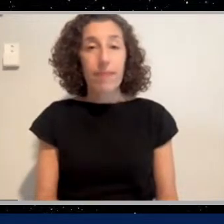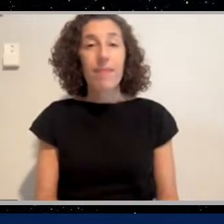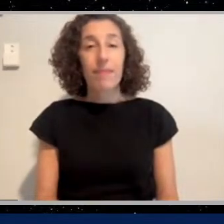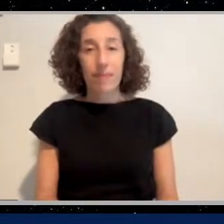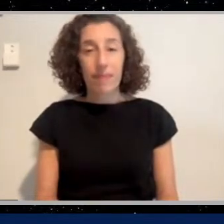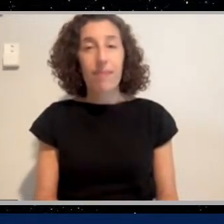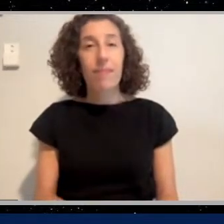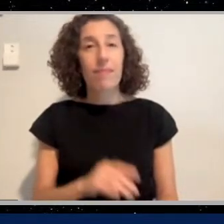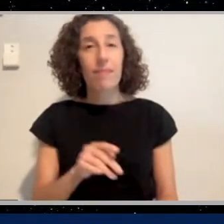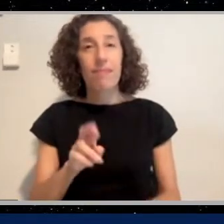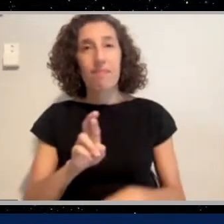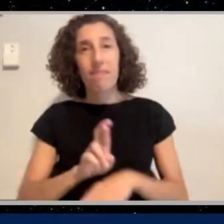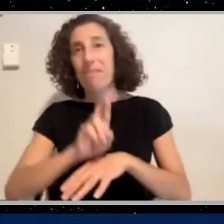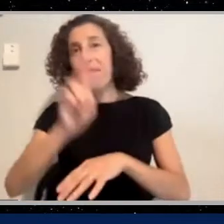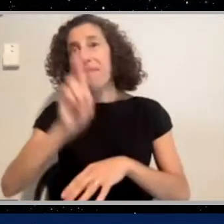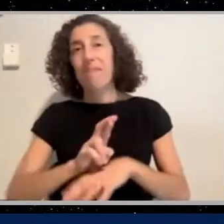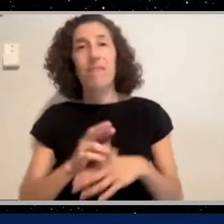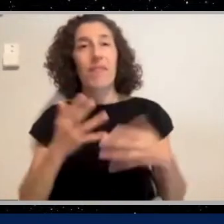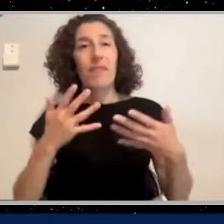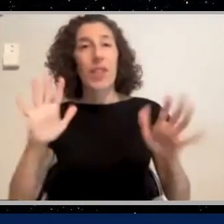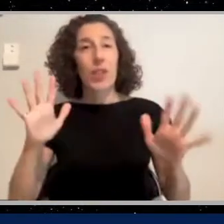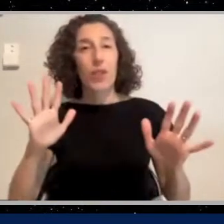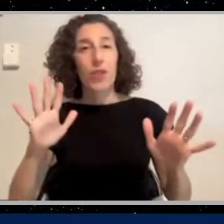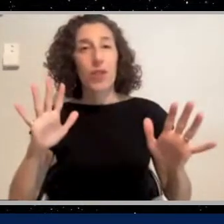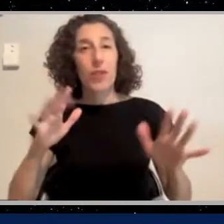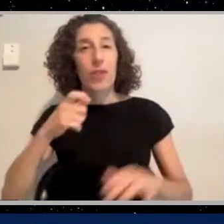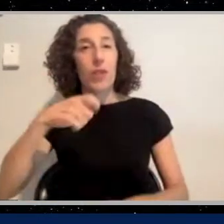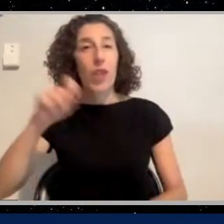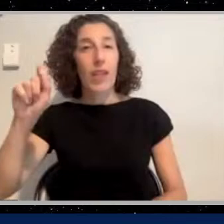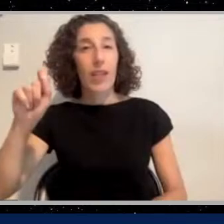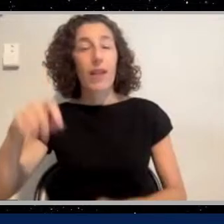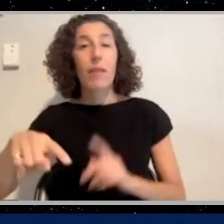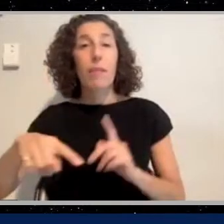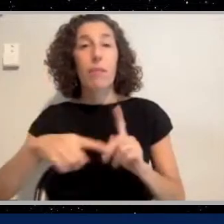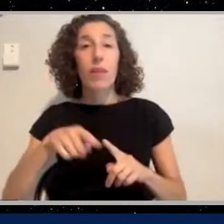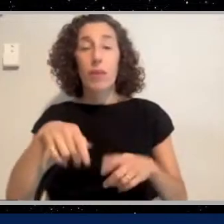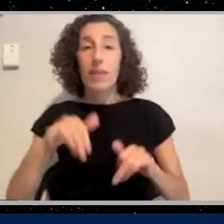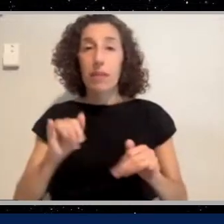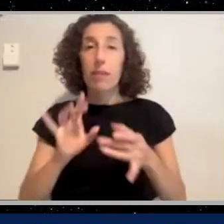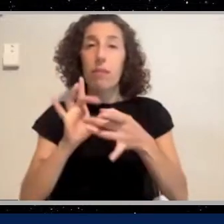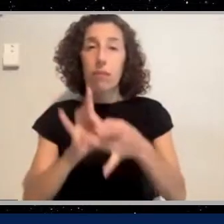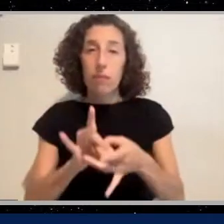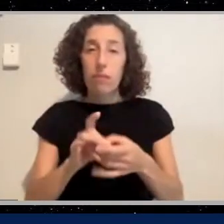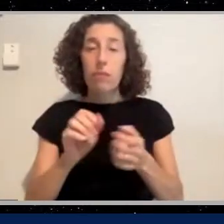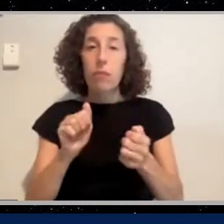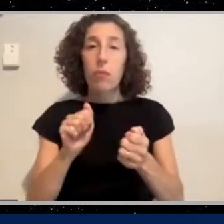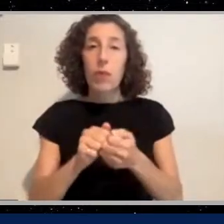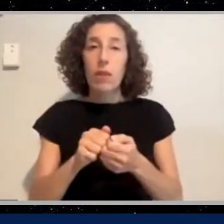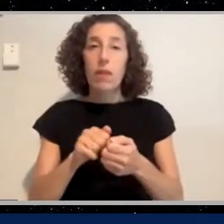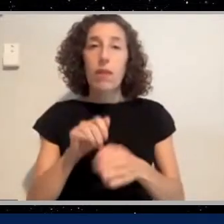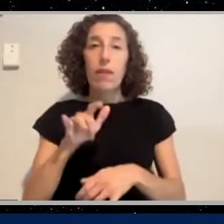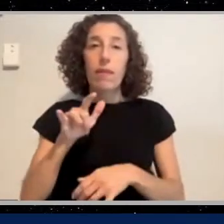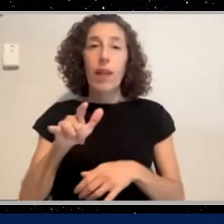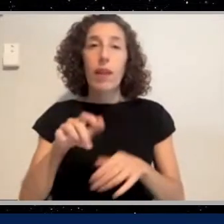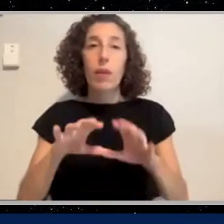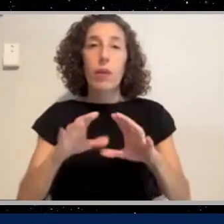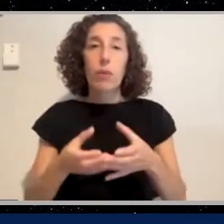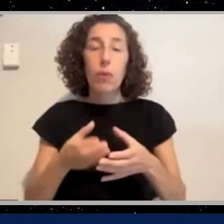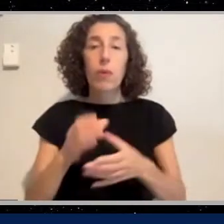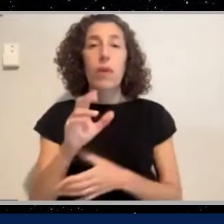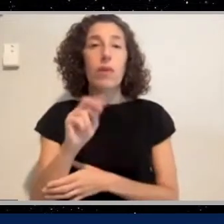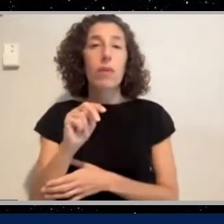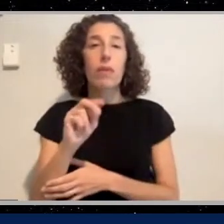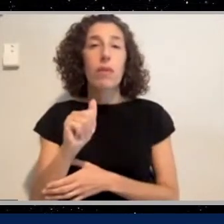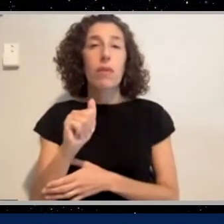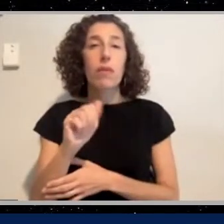still participating in AstroAccess with the new class, the new flight crew and everything like that. But what else are you up to? Or what do